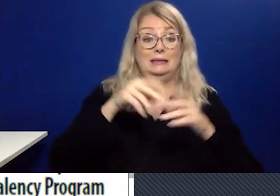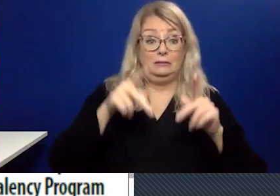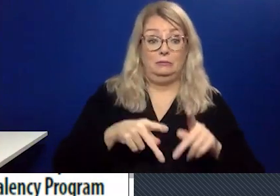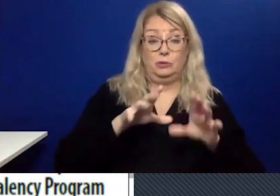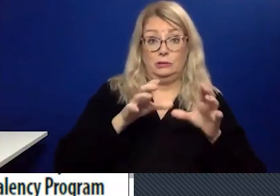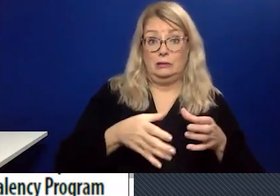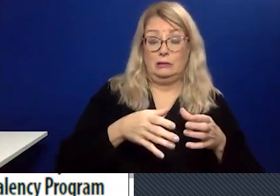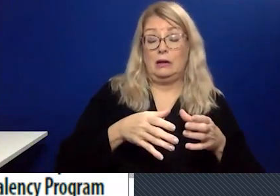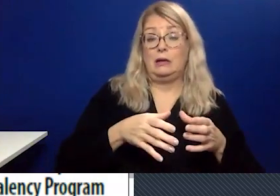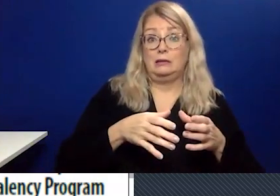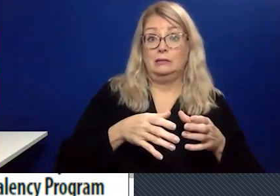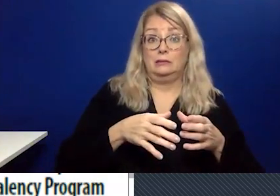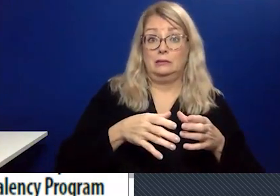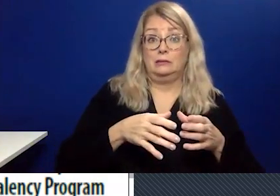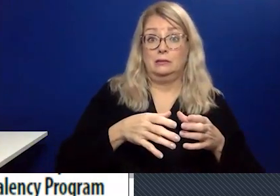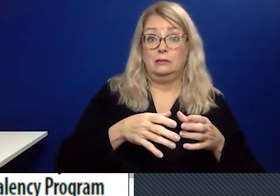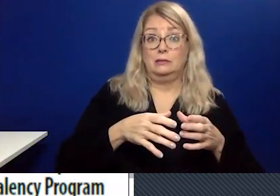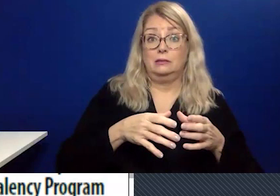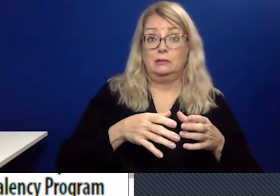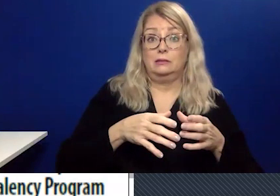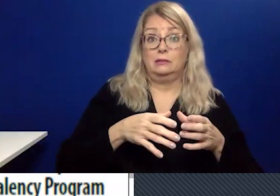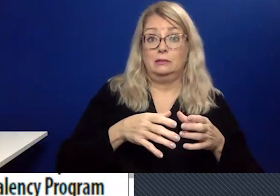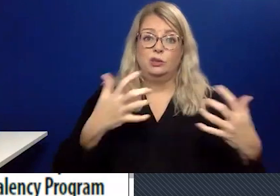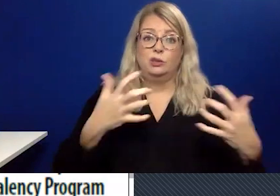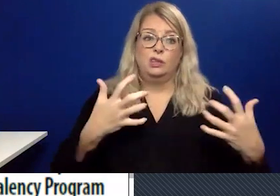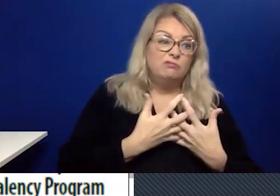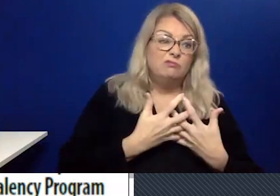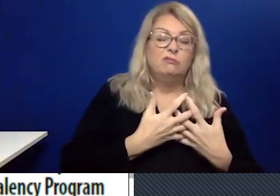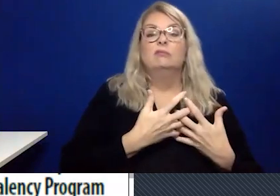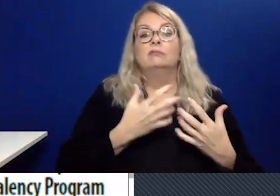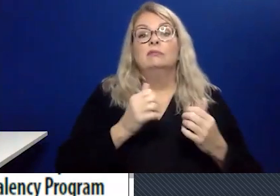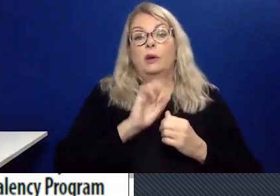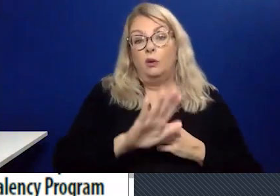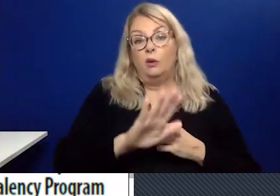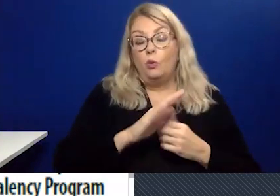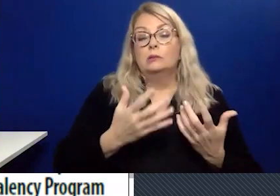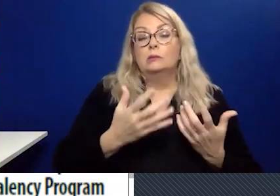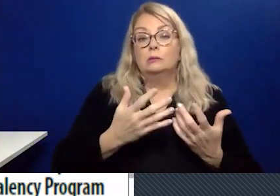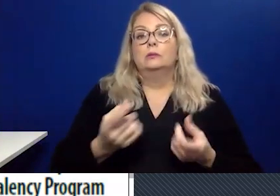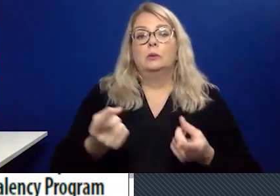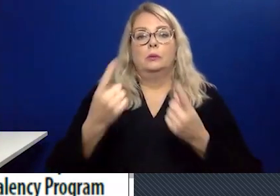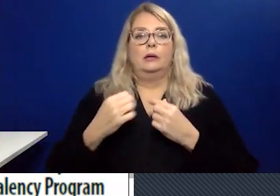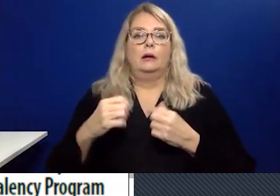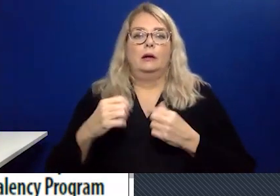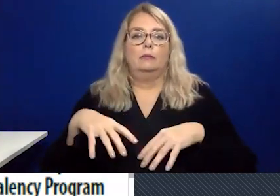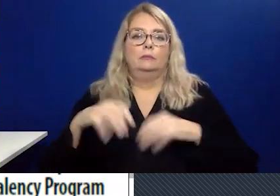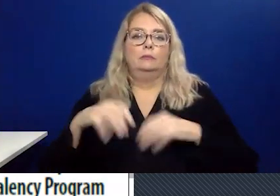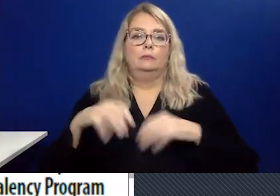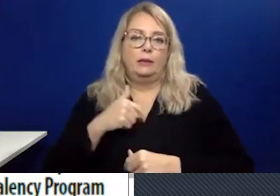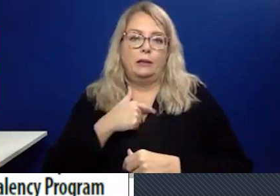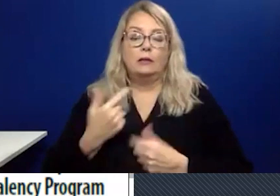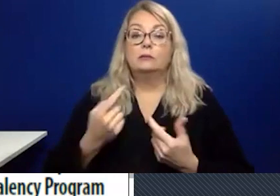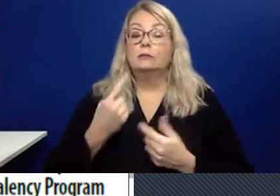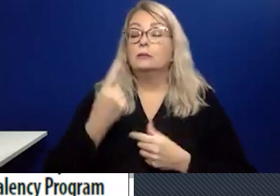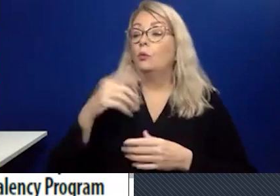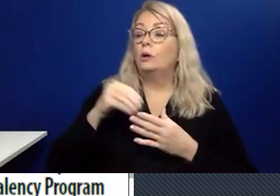adult school, their schedule doesn't fit with their schedule. So then they come and take it with us. Or maybe one of the students that we have,